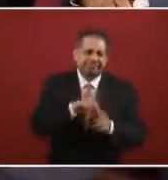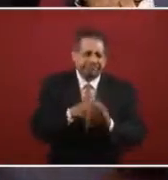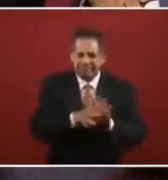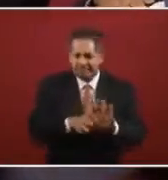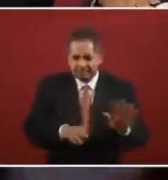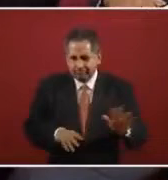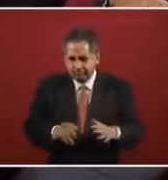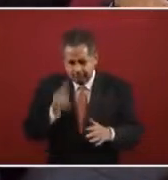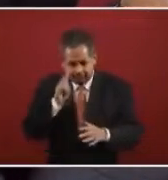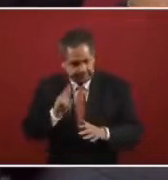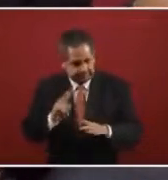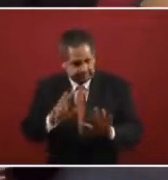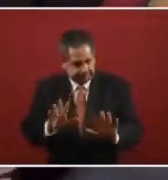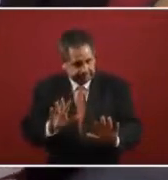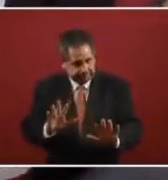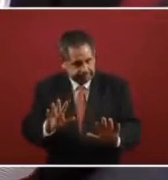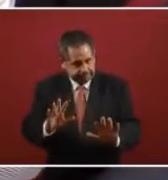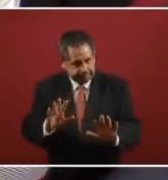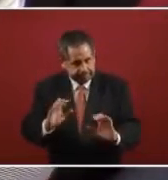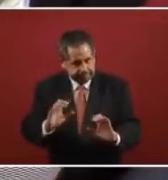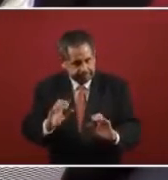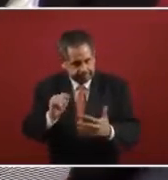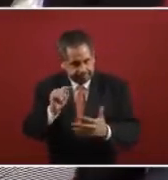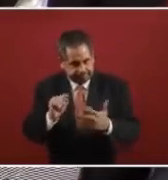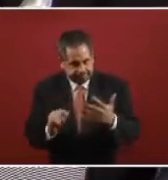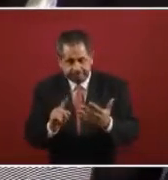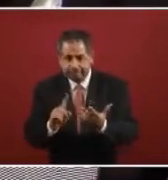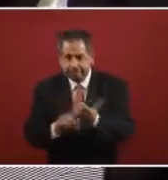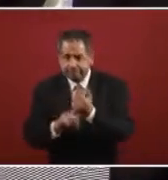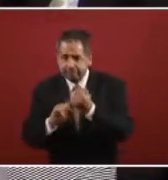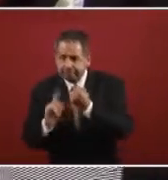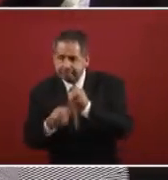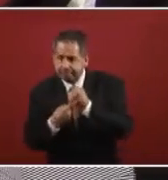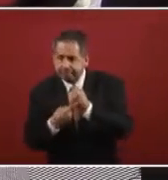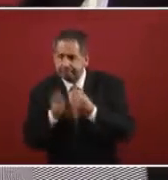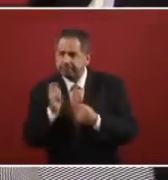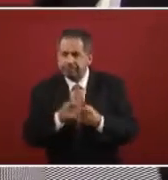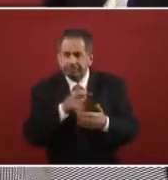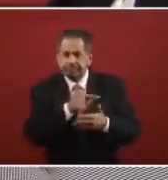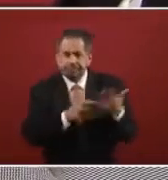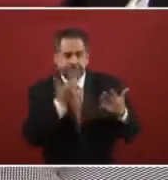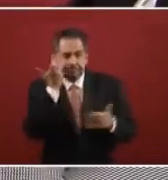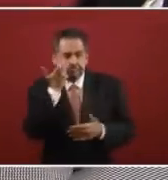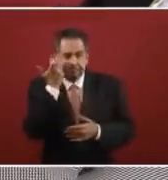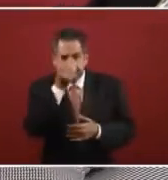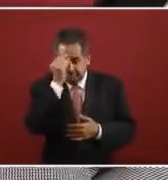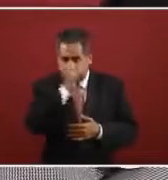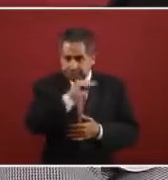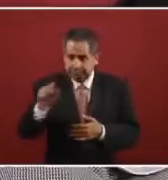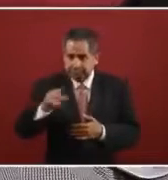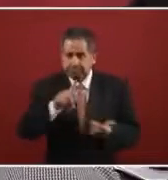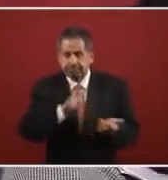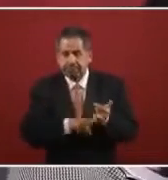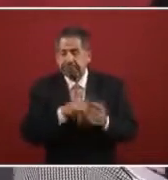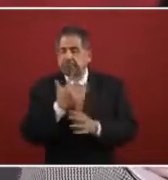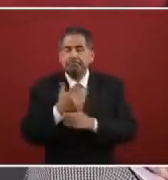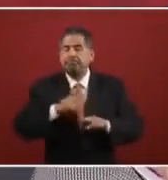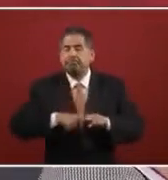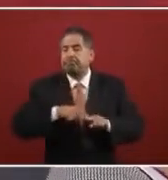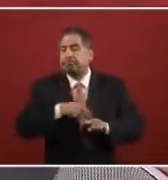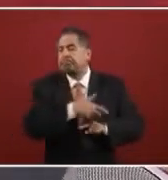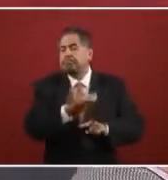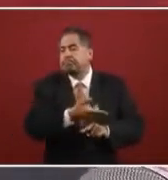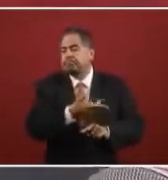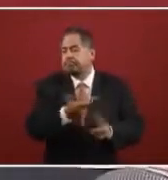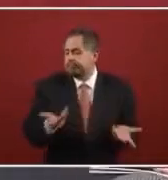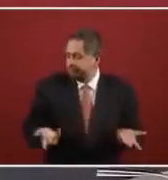continuing No, to véanlo con critique us. calma. No, I'm Vean qué hay telling you detrás, what's behind that de parte de quién, and who's